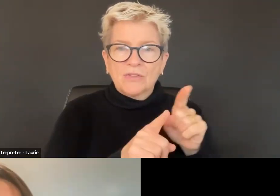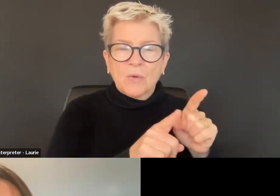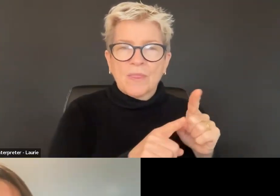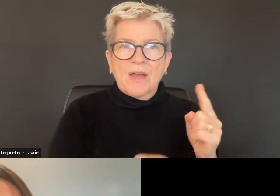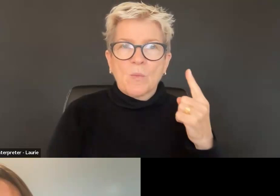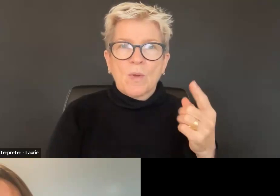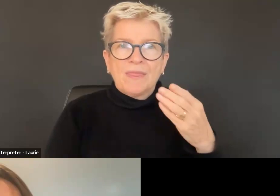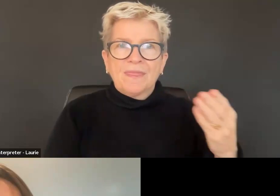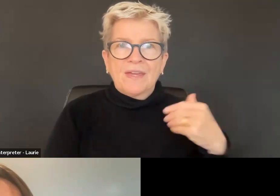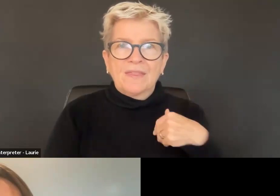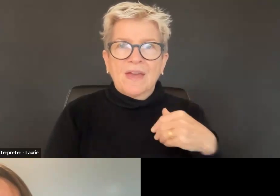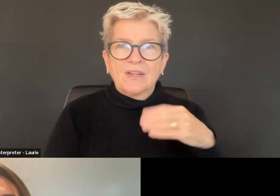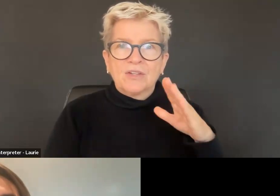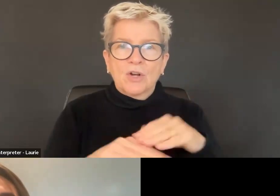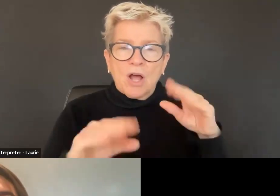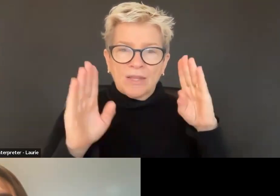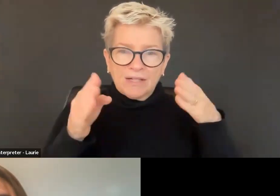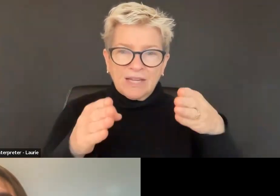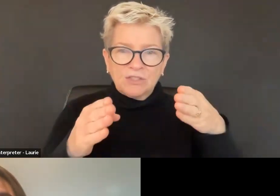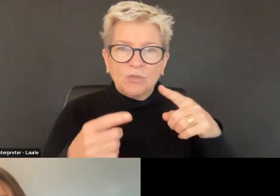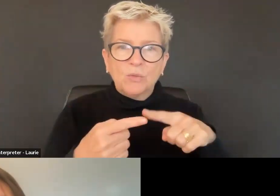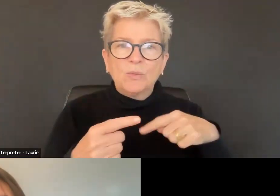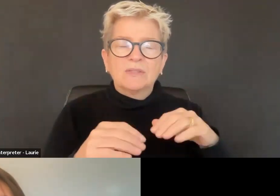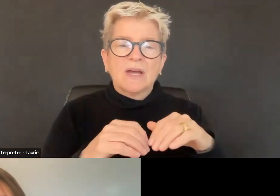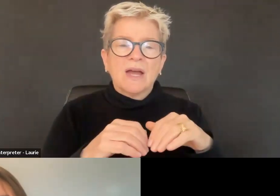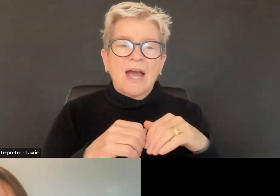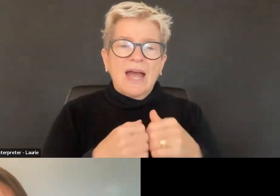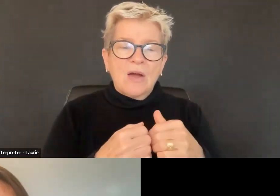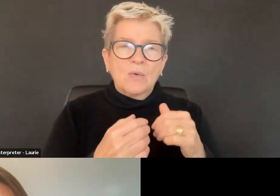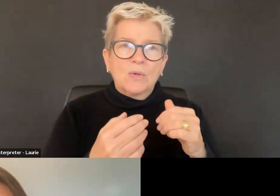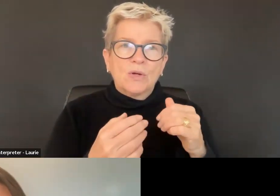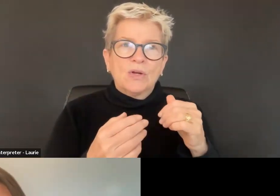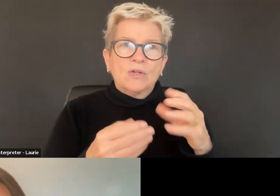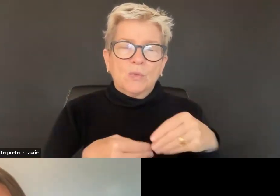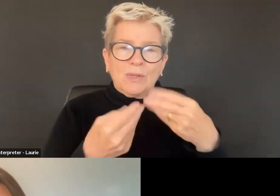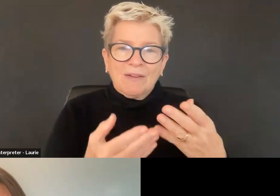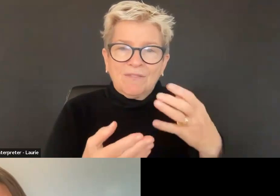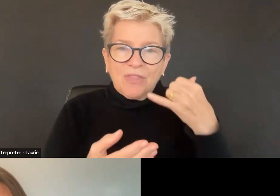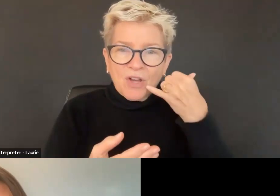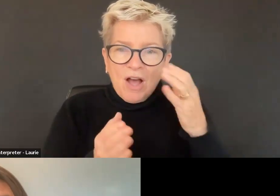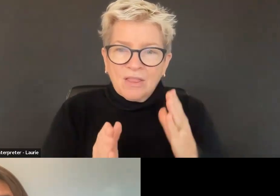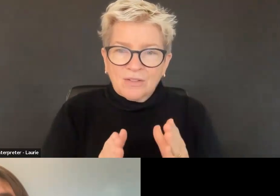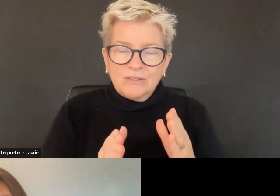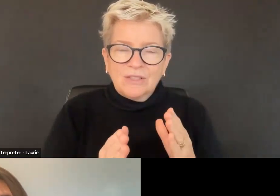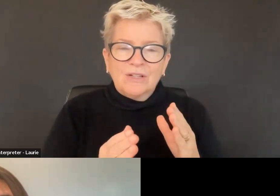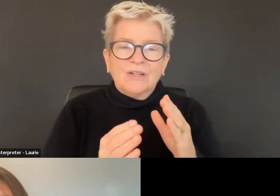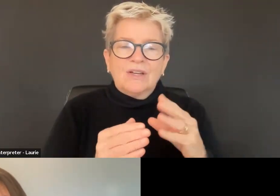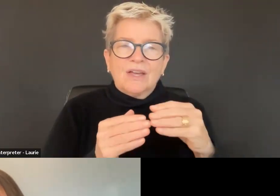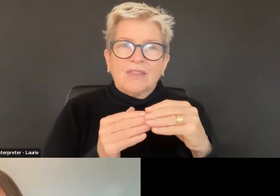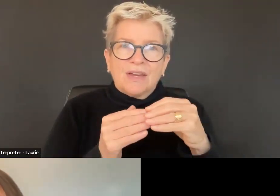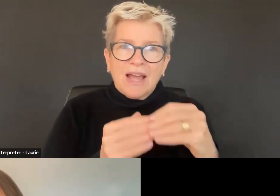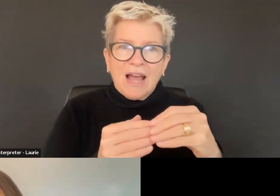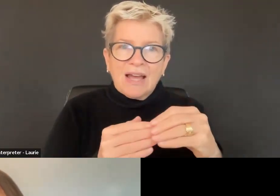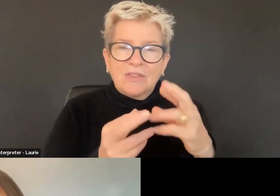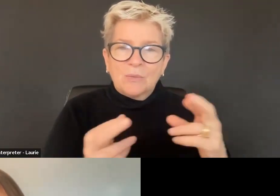the things you're calling out is ways to get callers the guidance and resources they need specific to their needs. And for